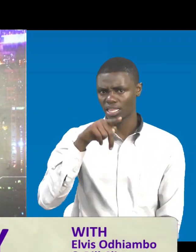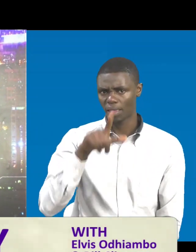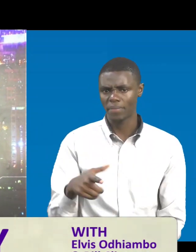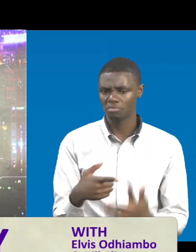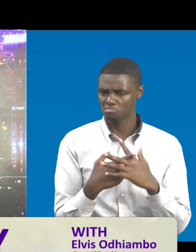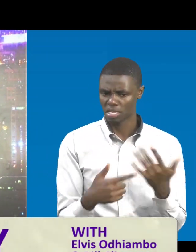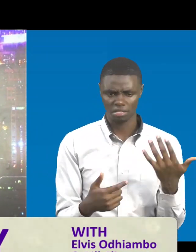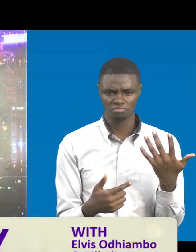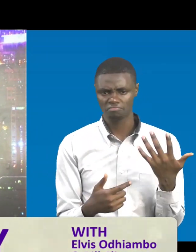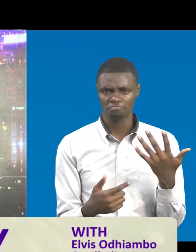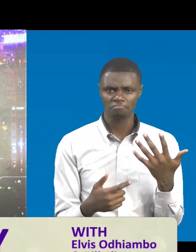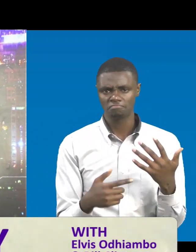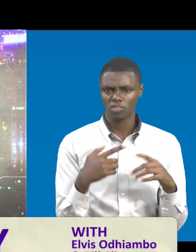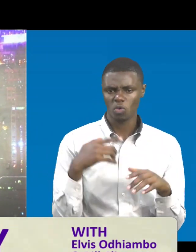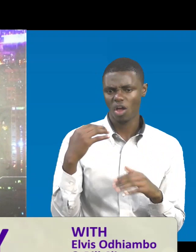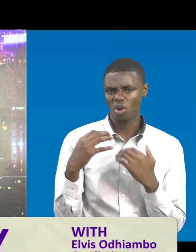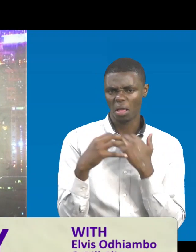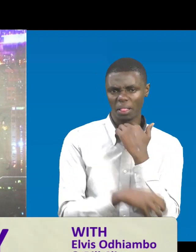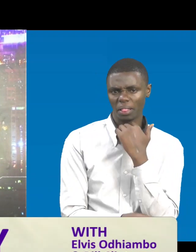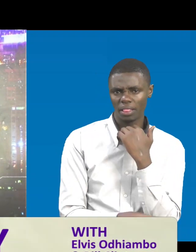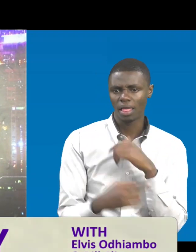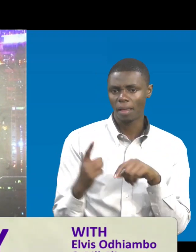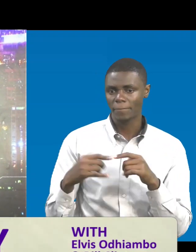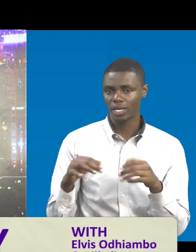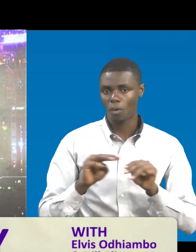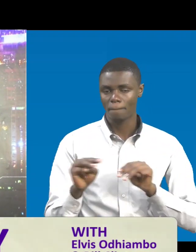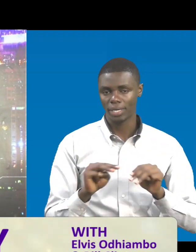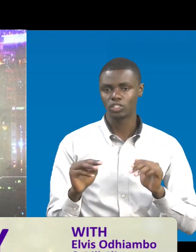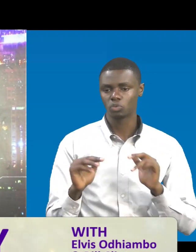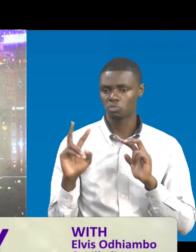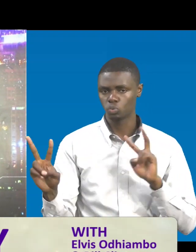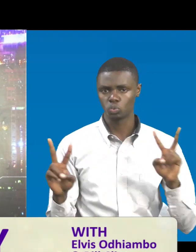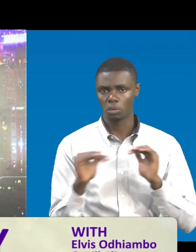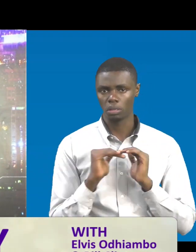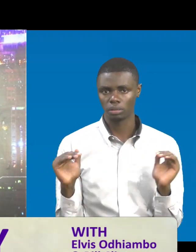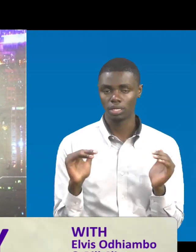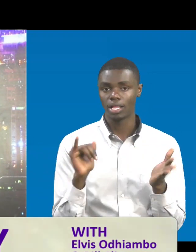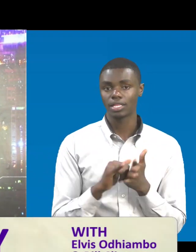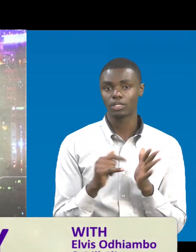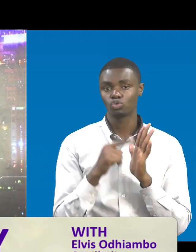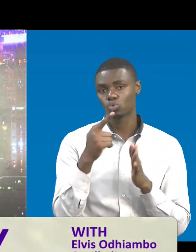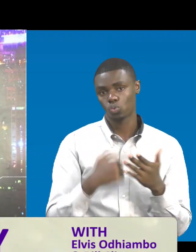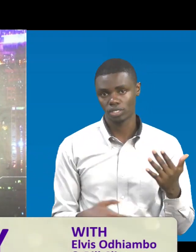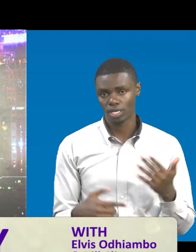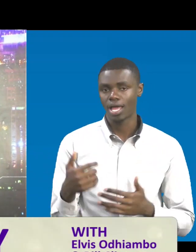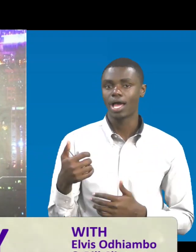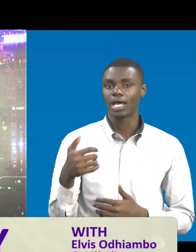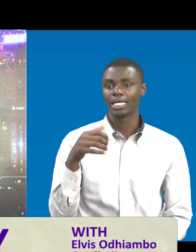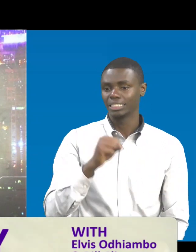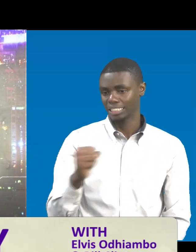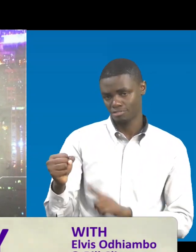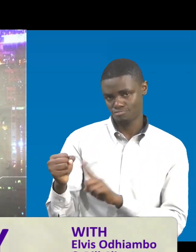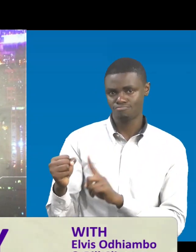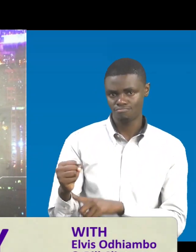off really on a poor slate, but this time around managed to hold them on a 2-2 draw. That goes to show you that Eddie Howe's side